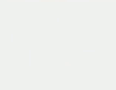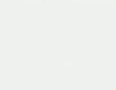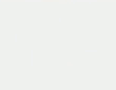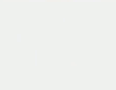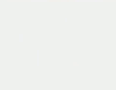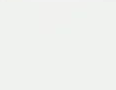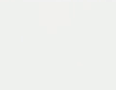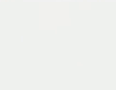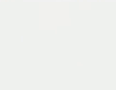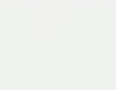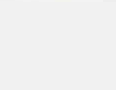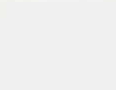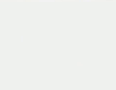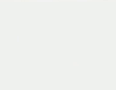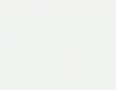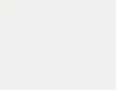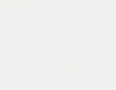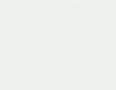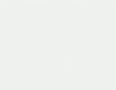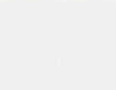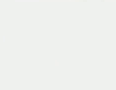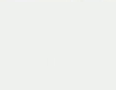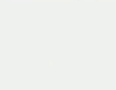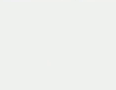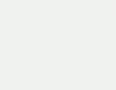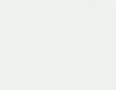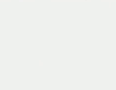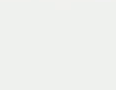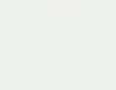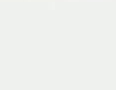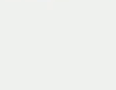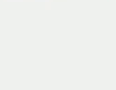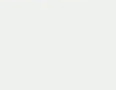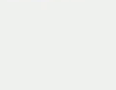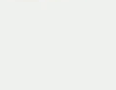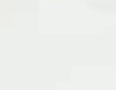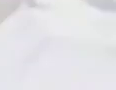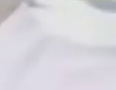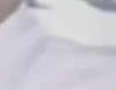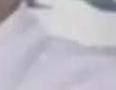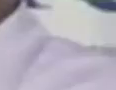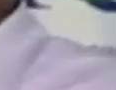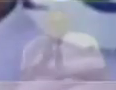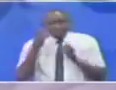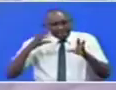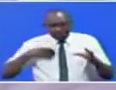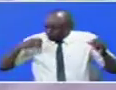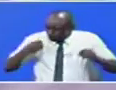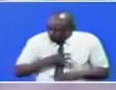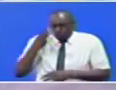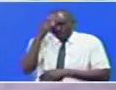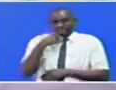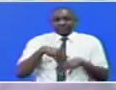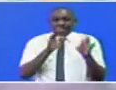career spanning nearly three decades, with about 8 months before his time expires. The move by Ng’ang’a has caught many by surprise.